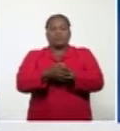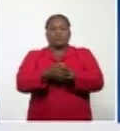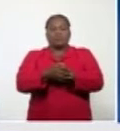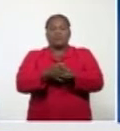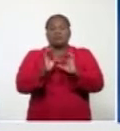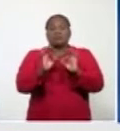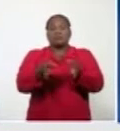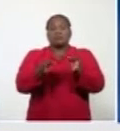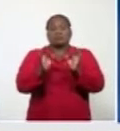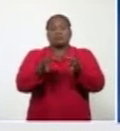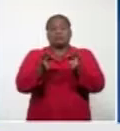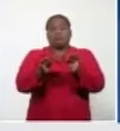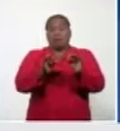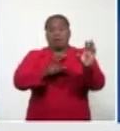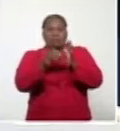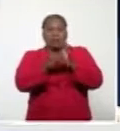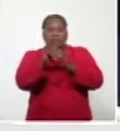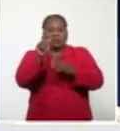Calimete.